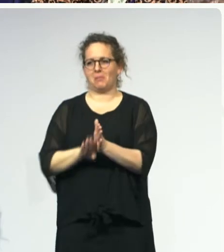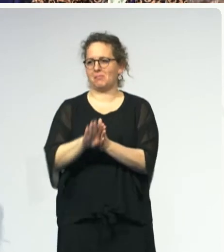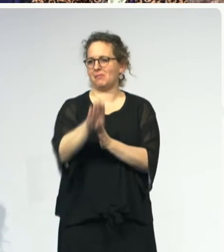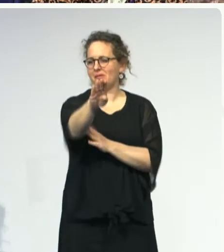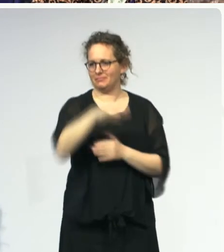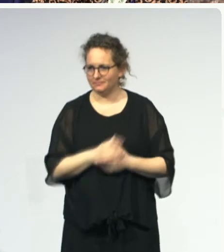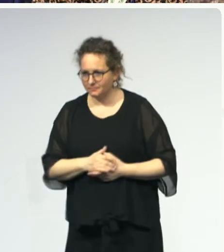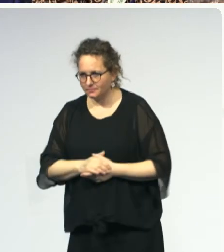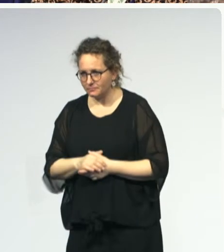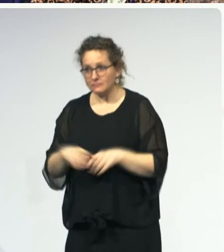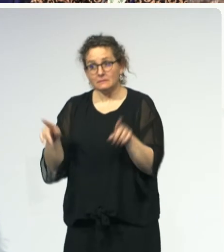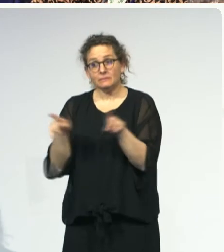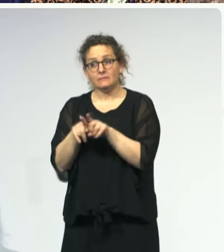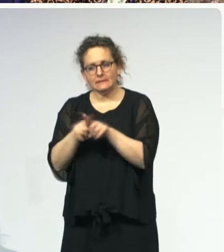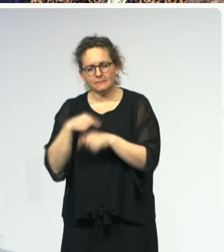without disabilities.